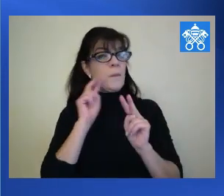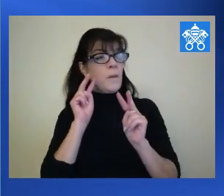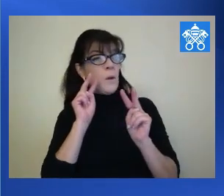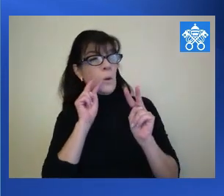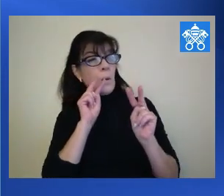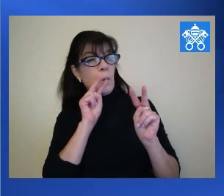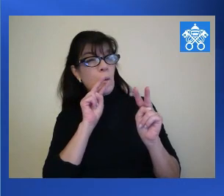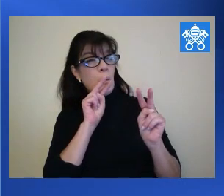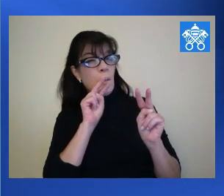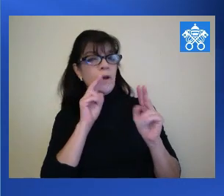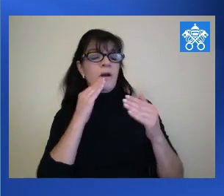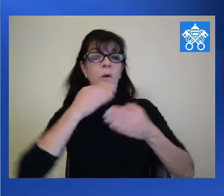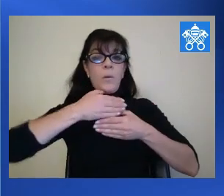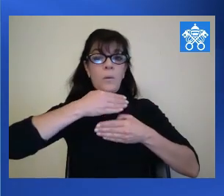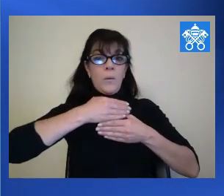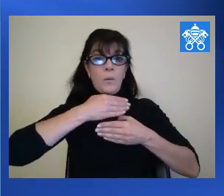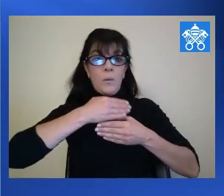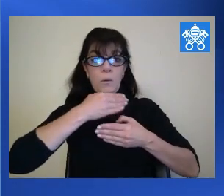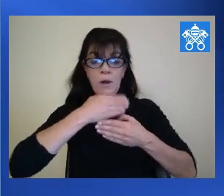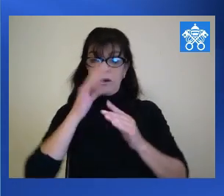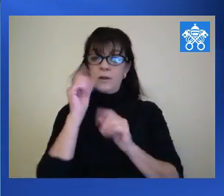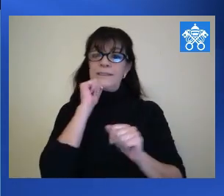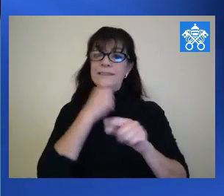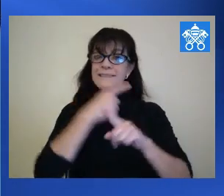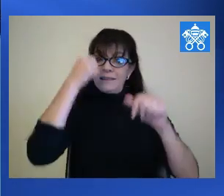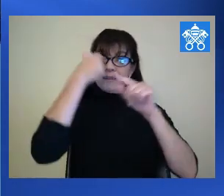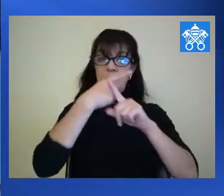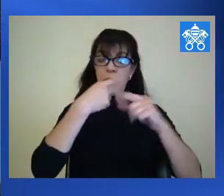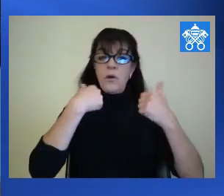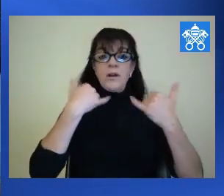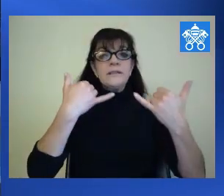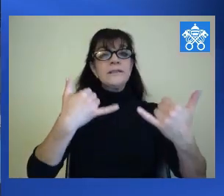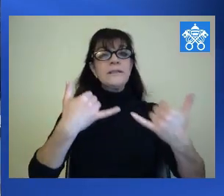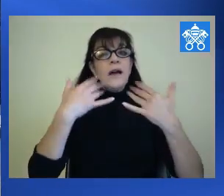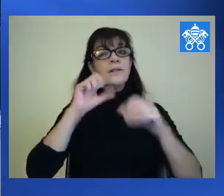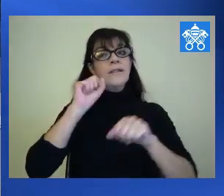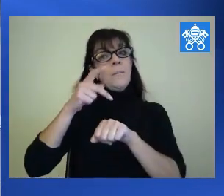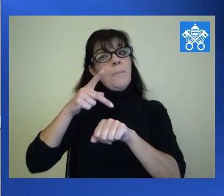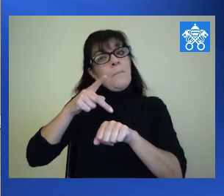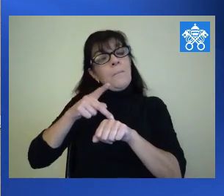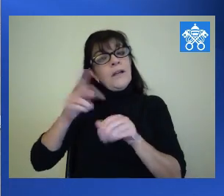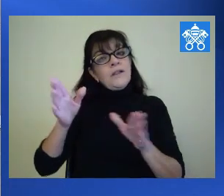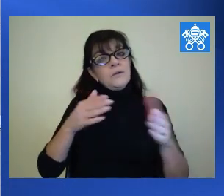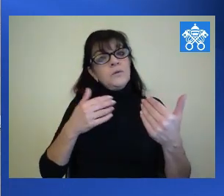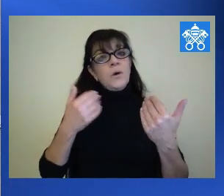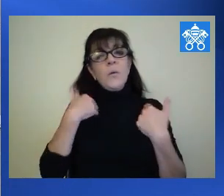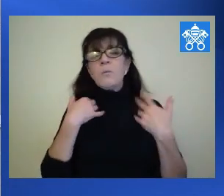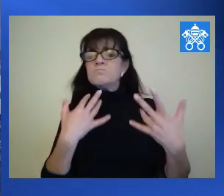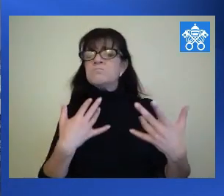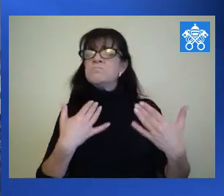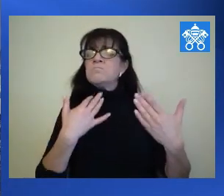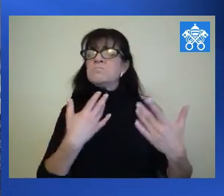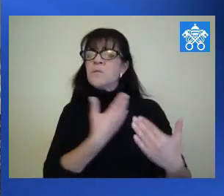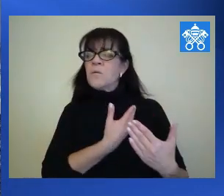this window, just as our brothers and sisters here in St. Peter's Square, where we await our Holy Father, who will shortly